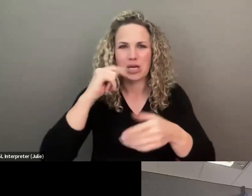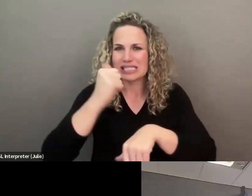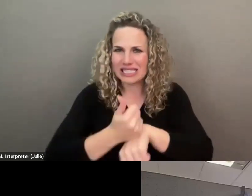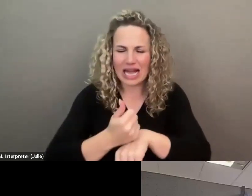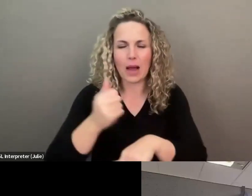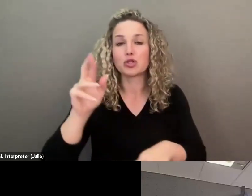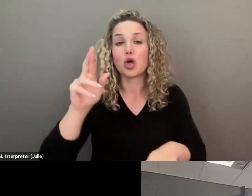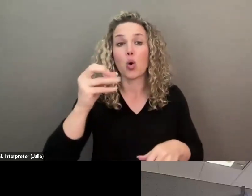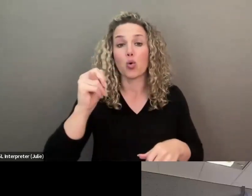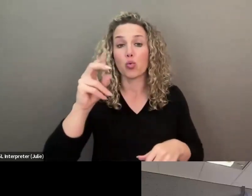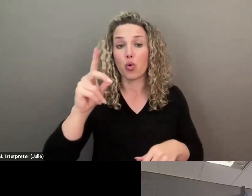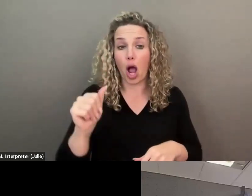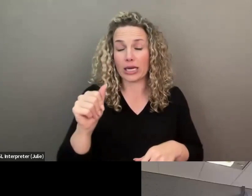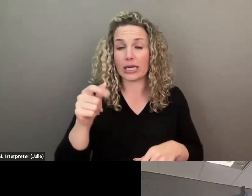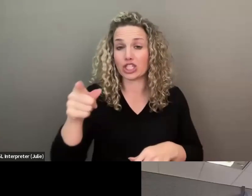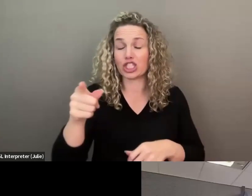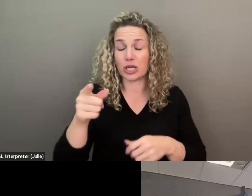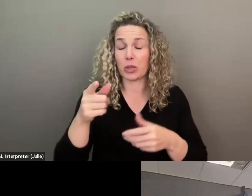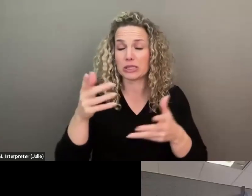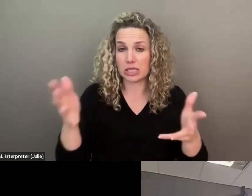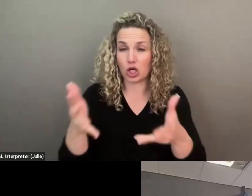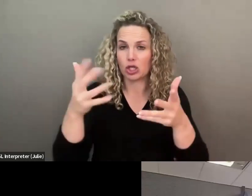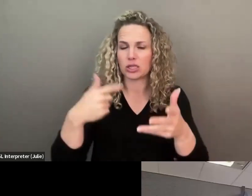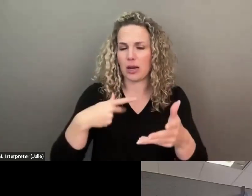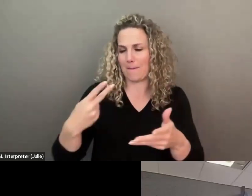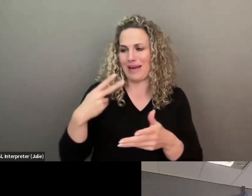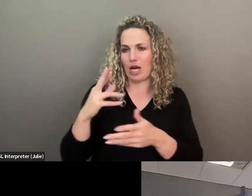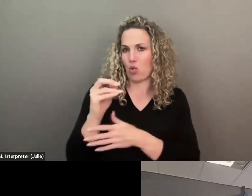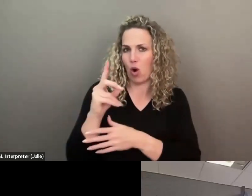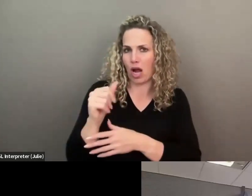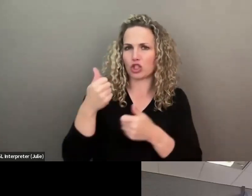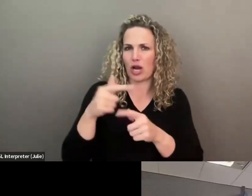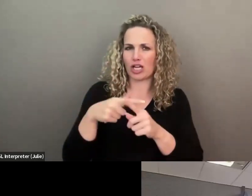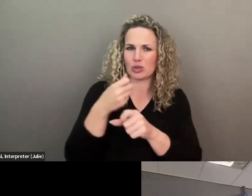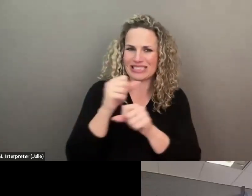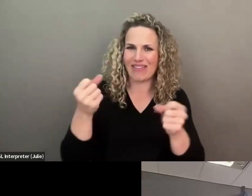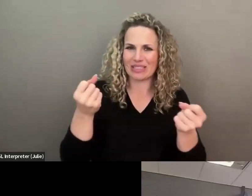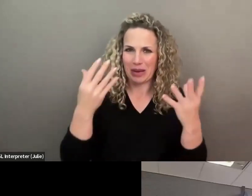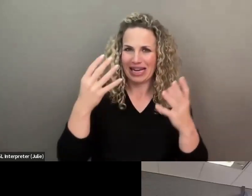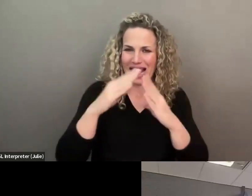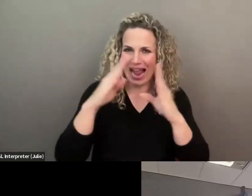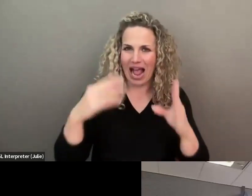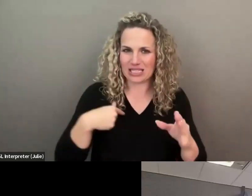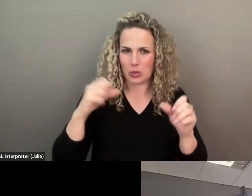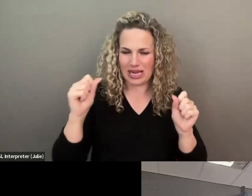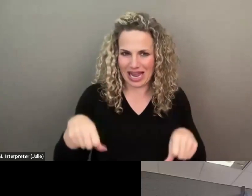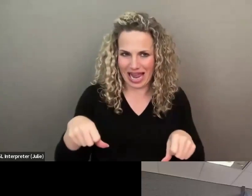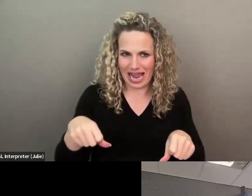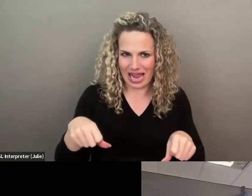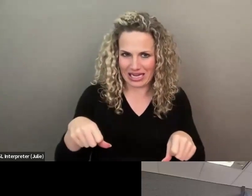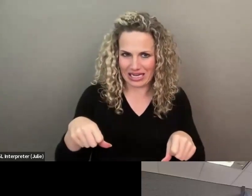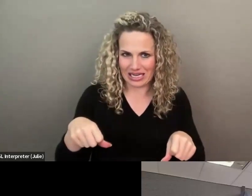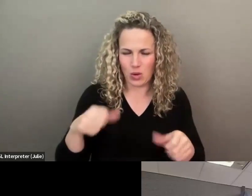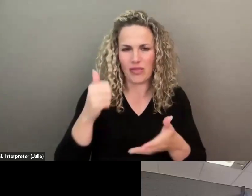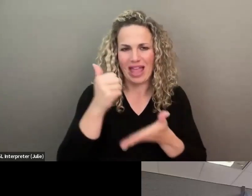Rhonda was charged with, and myself, we to try to save as many housing units as we possibly can. And so, with the